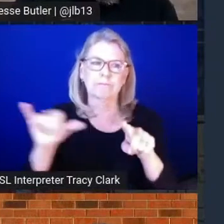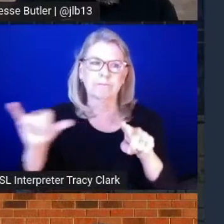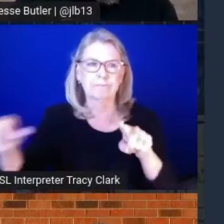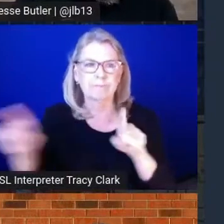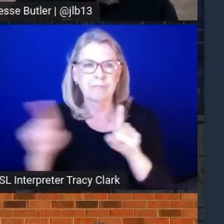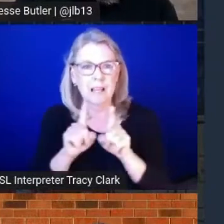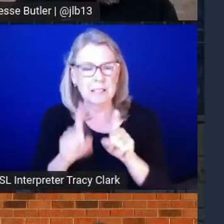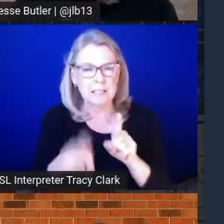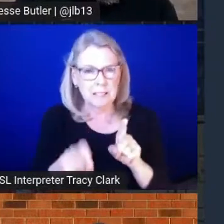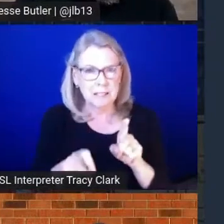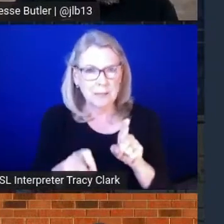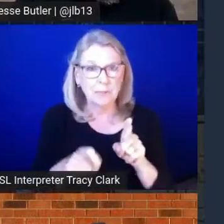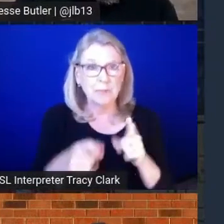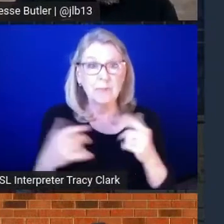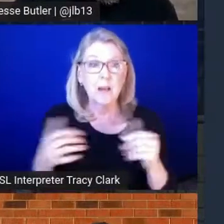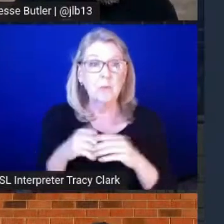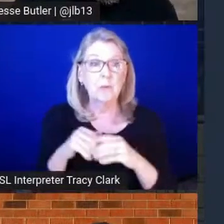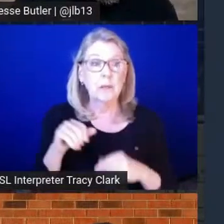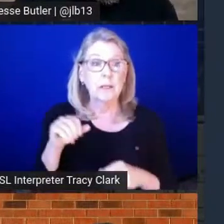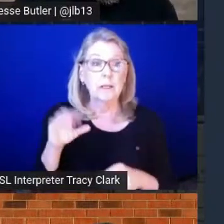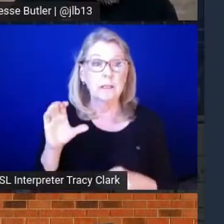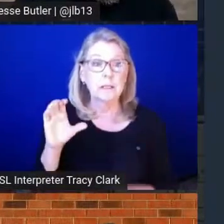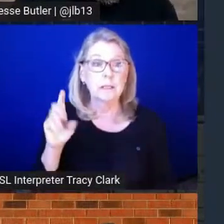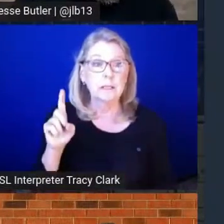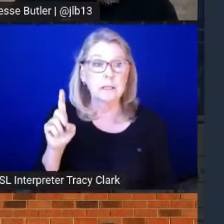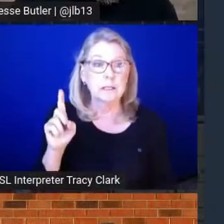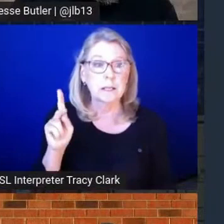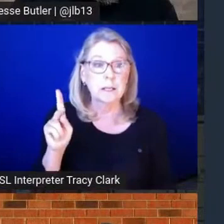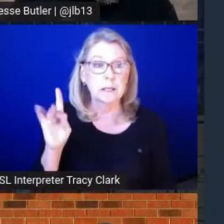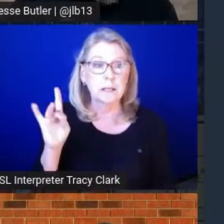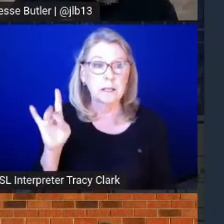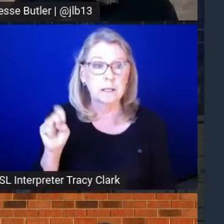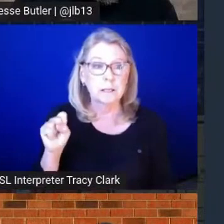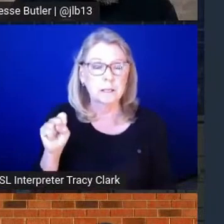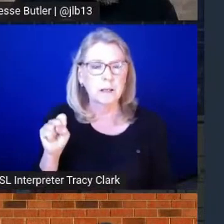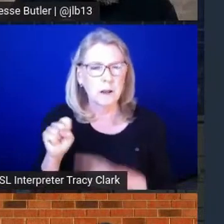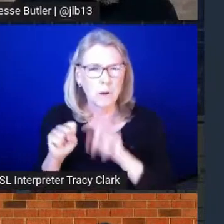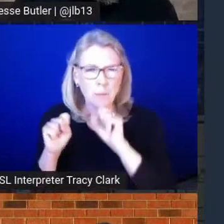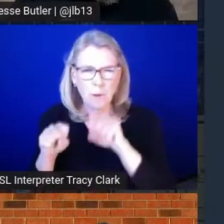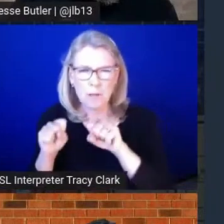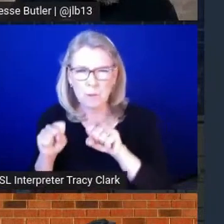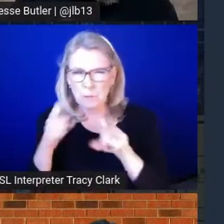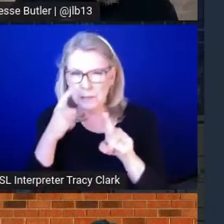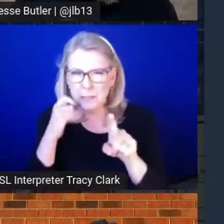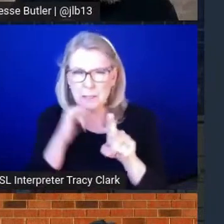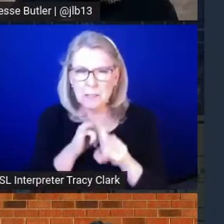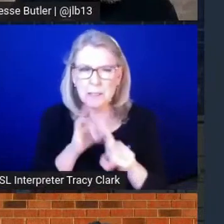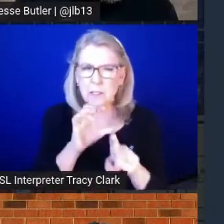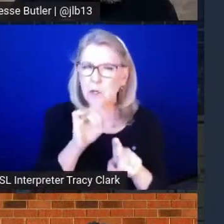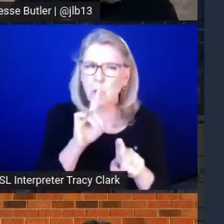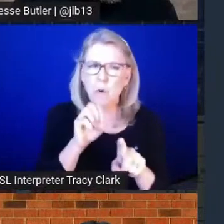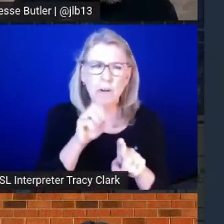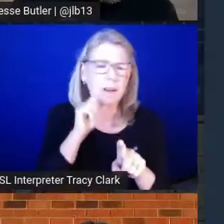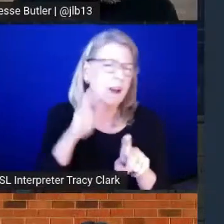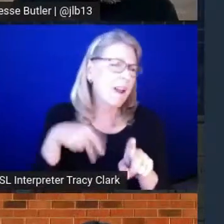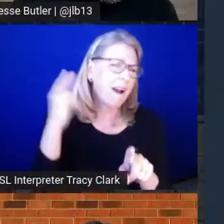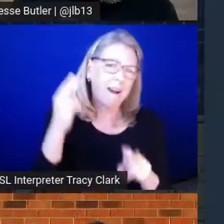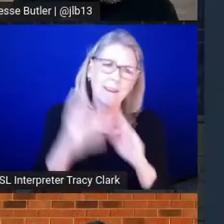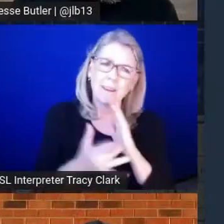just possible because this is code, and it's not like it's not super, it's not super high tech, right? Just the fact that